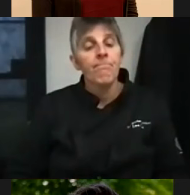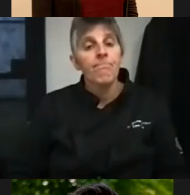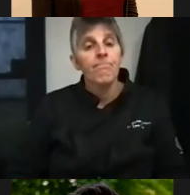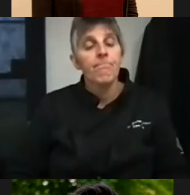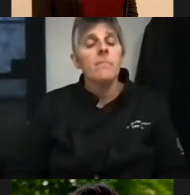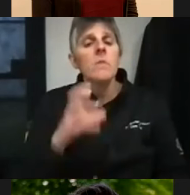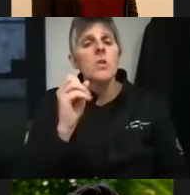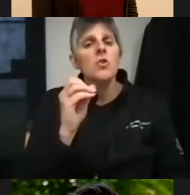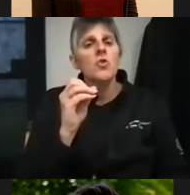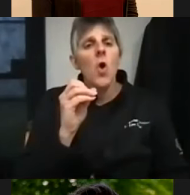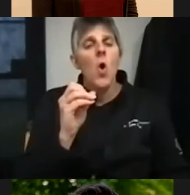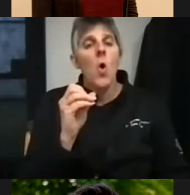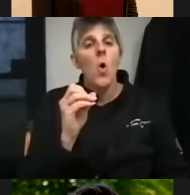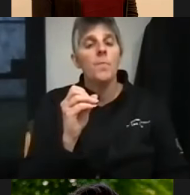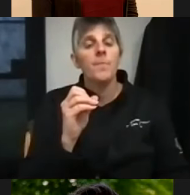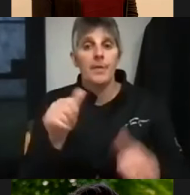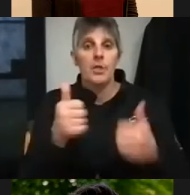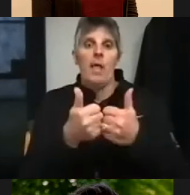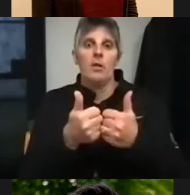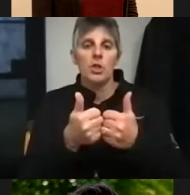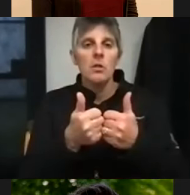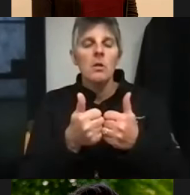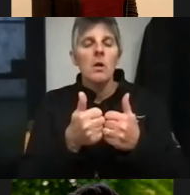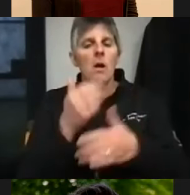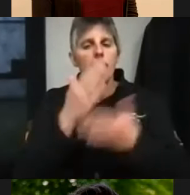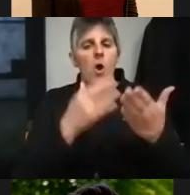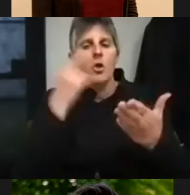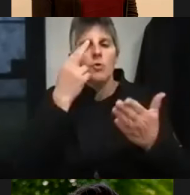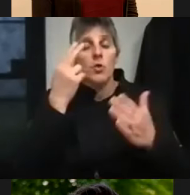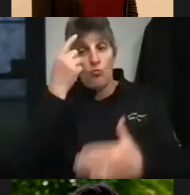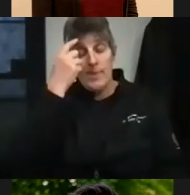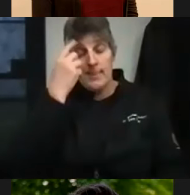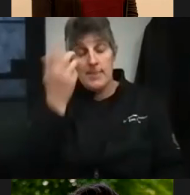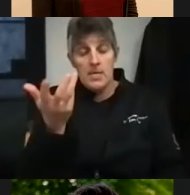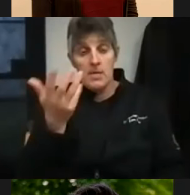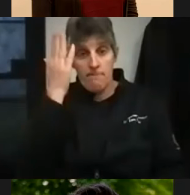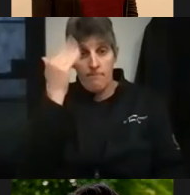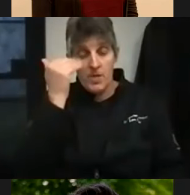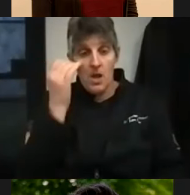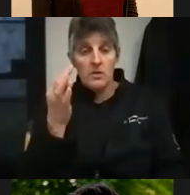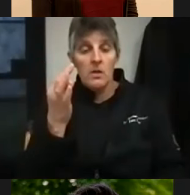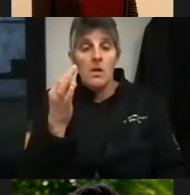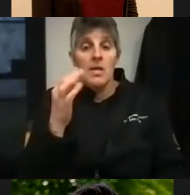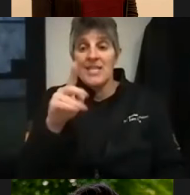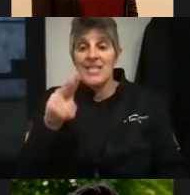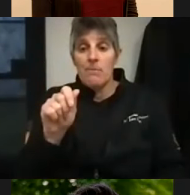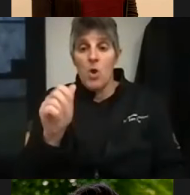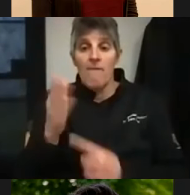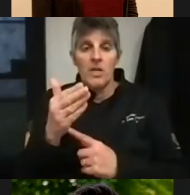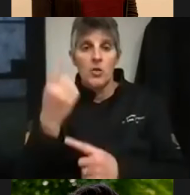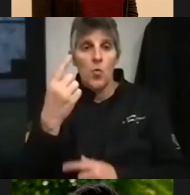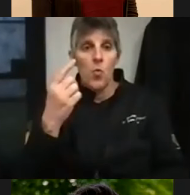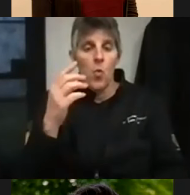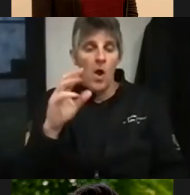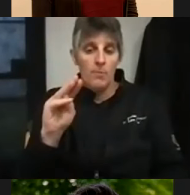So the challenge is, partially the reason we think is because in zebrafish, one mirror